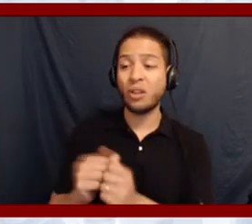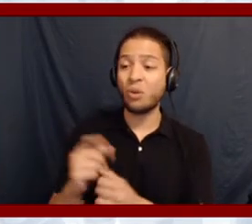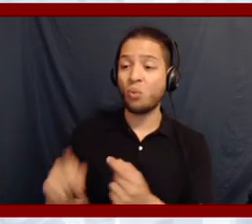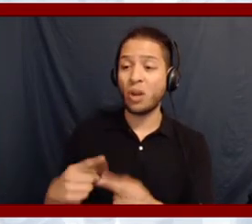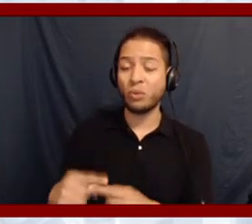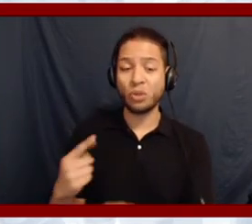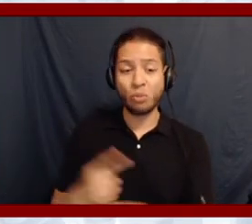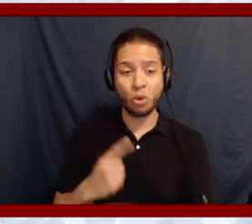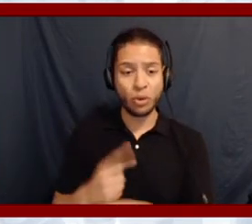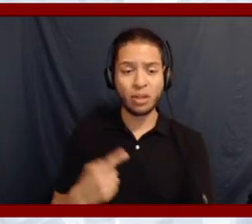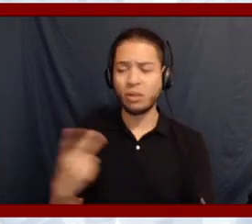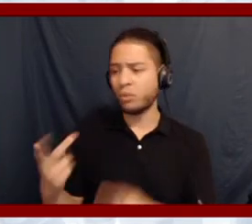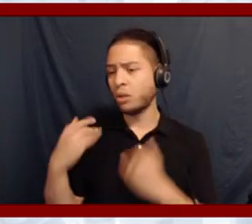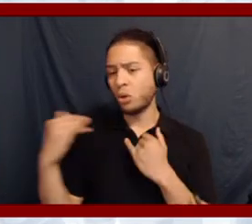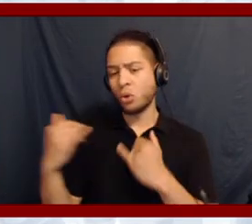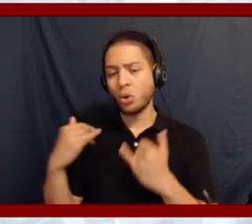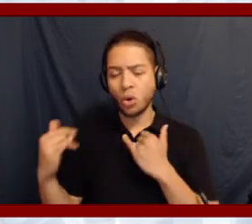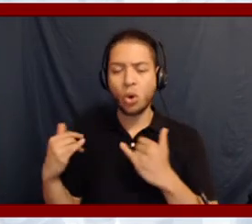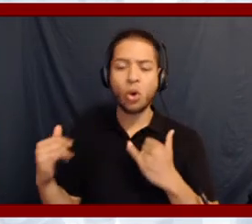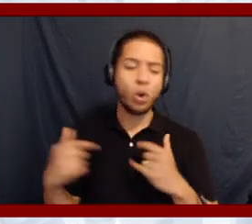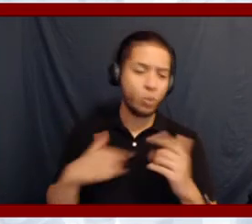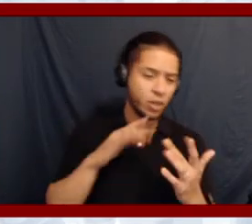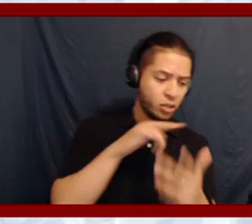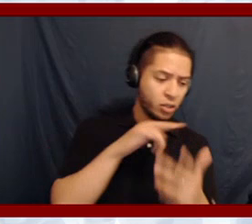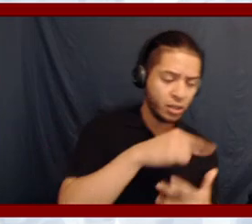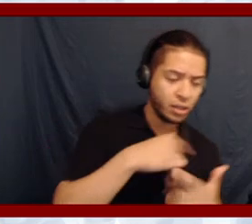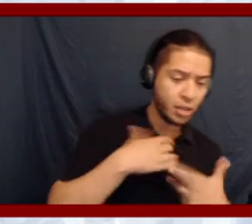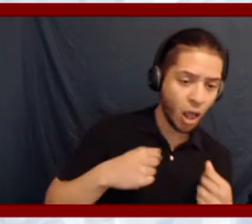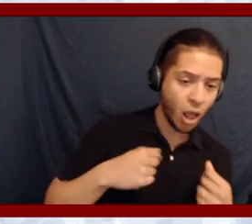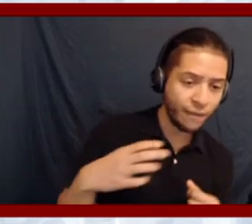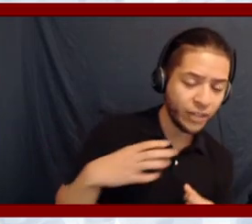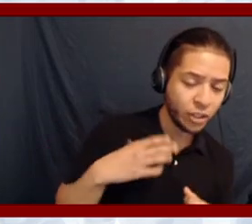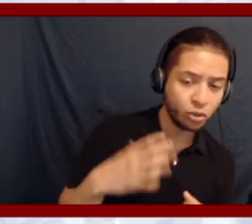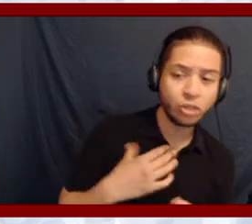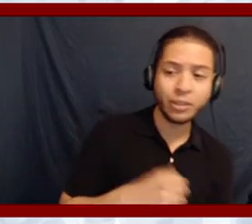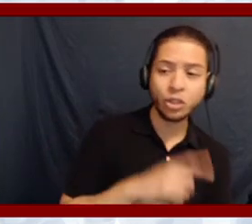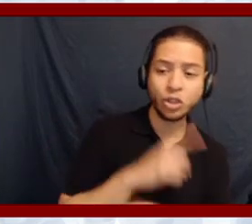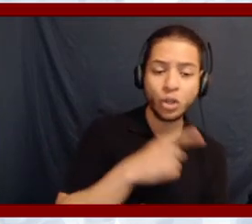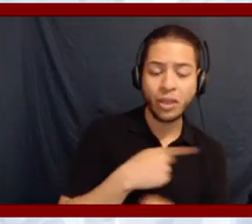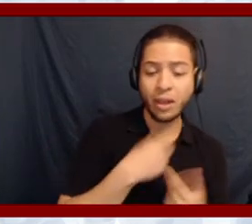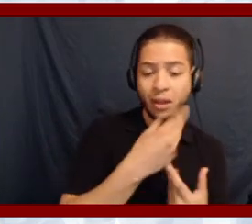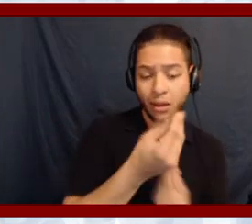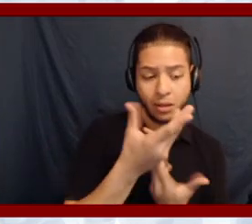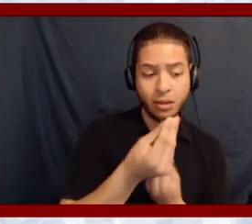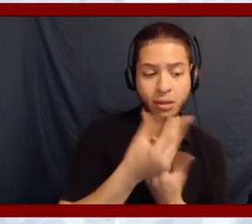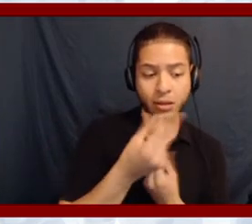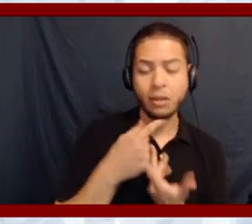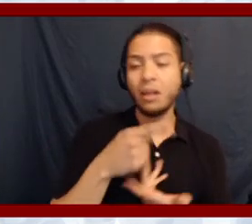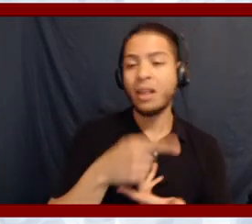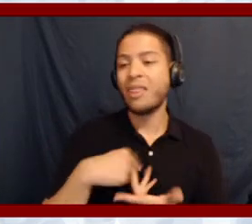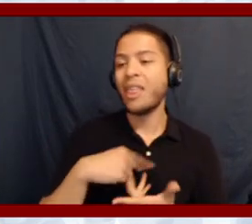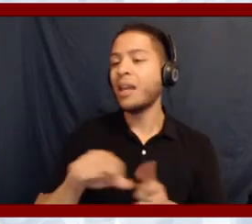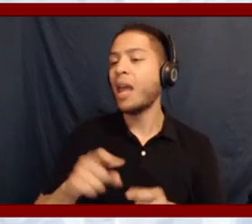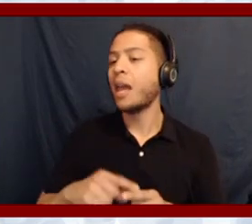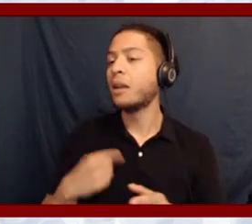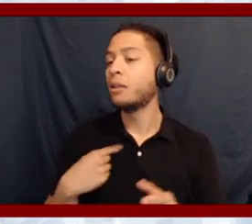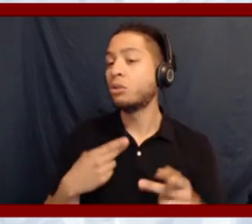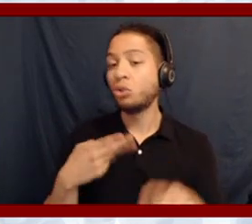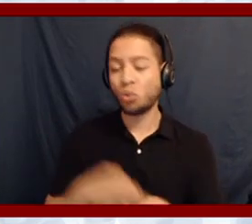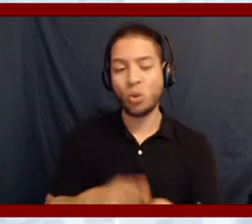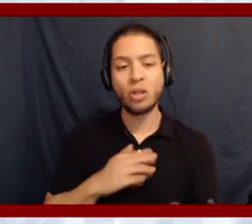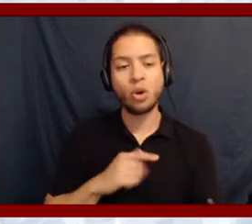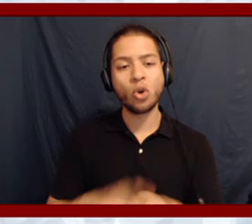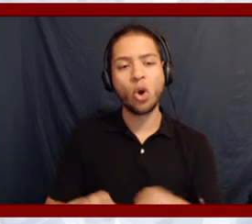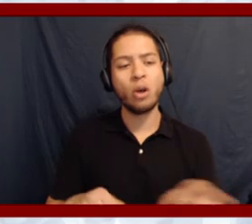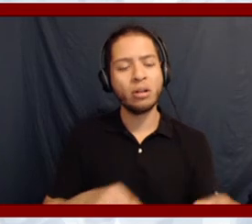had calls with the health officials on the call, communicating the health science and helping allay the fears and create a